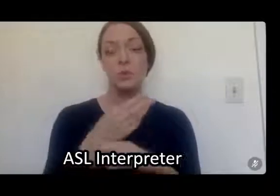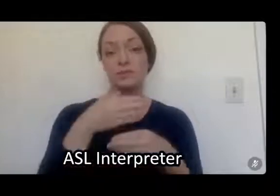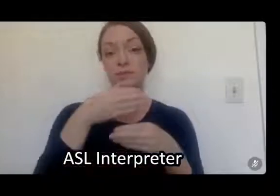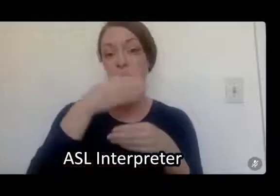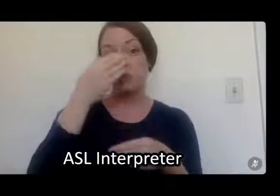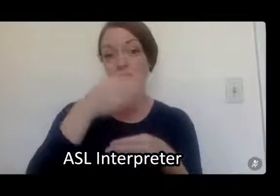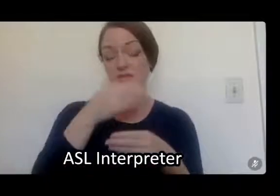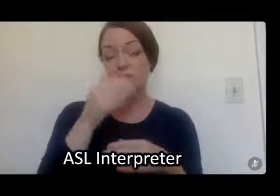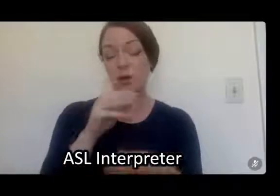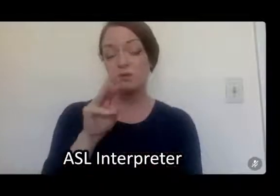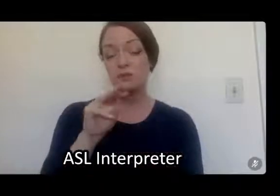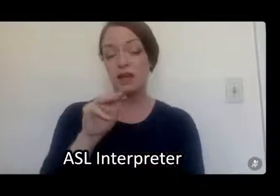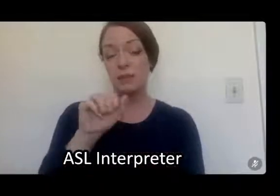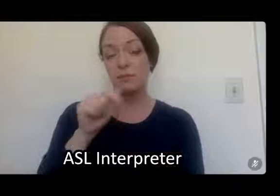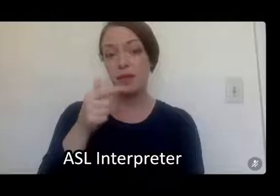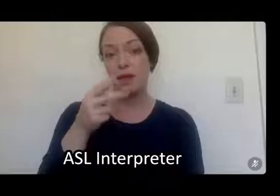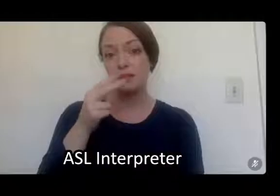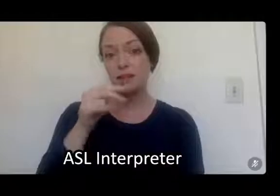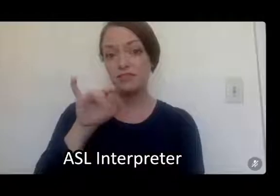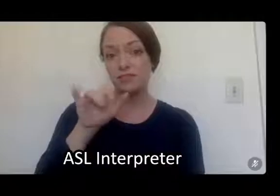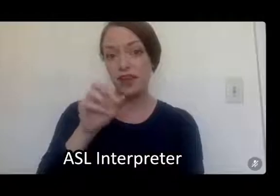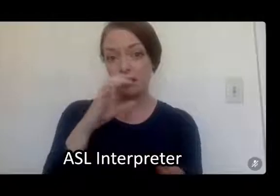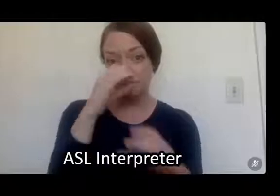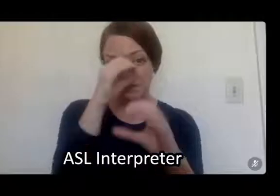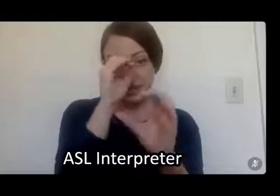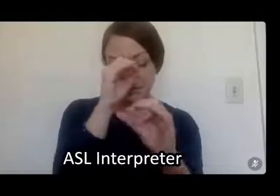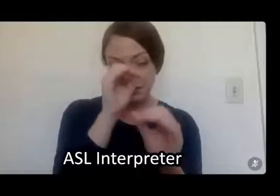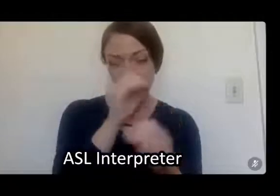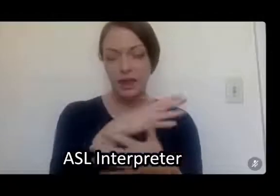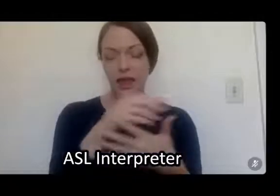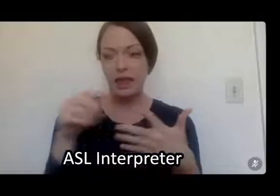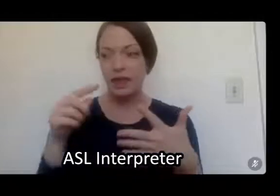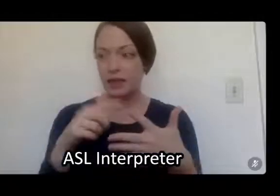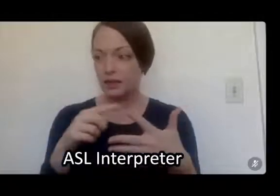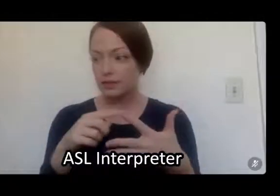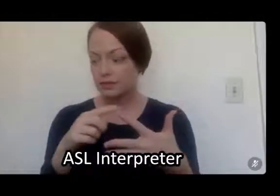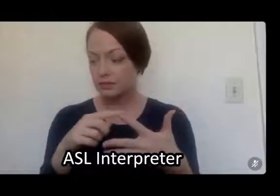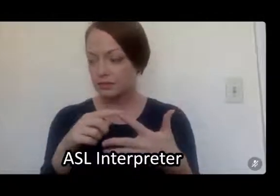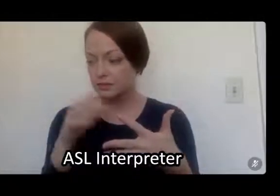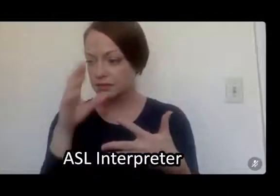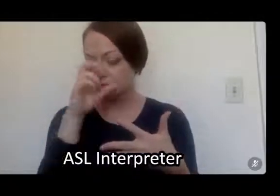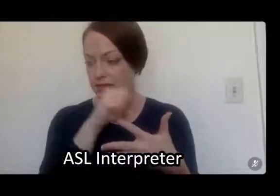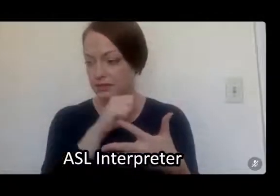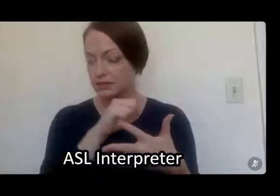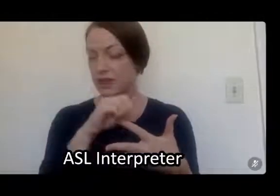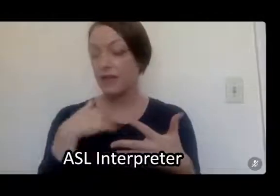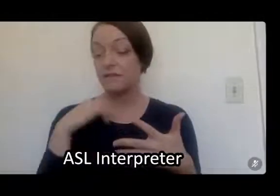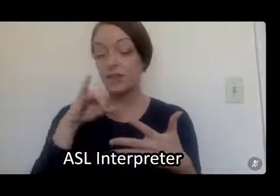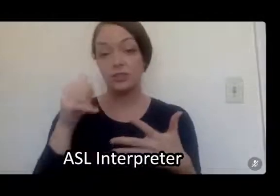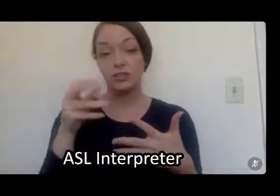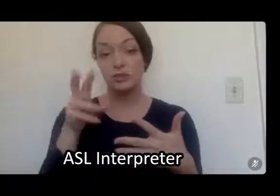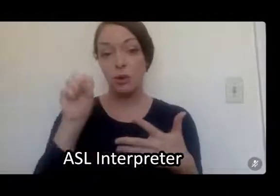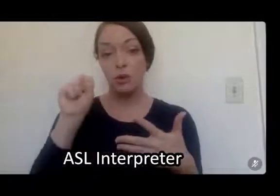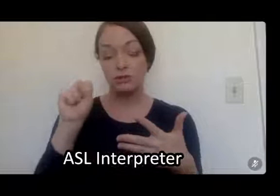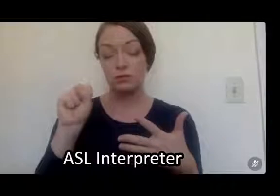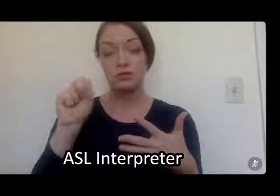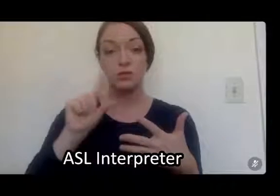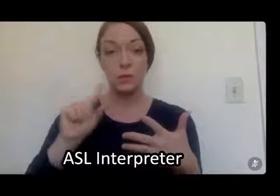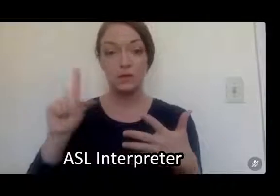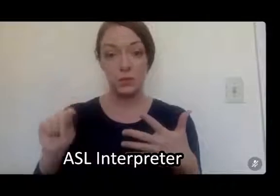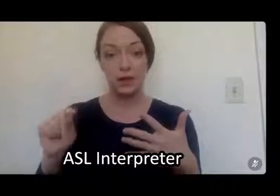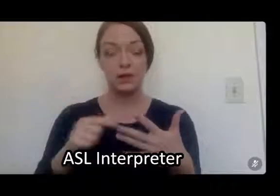and I use Windows Narrator as a screen reader at the moment. I have JAWS 2020. I prefer